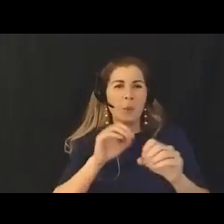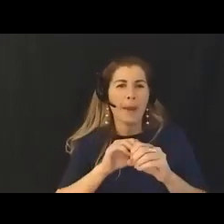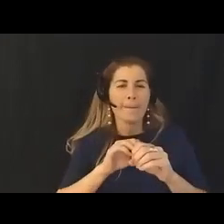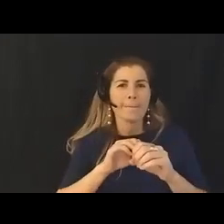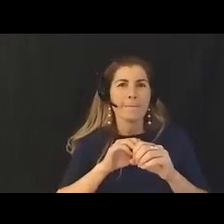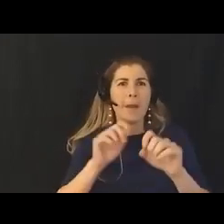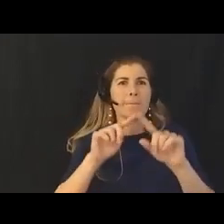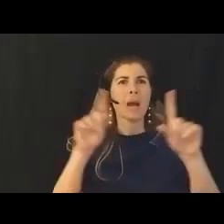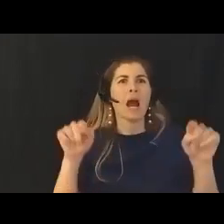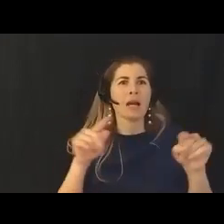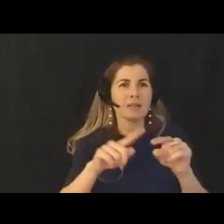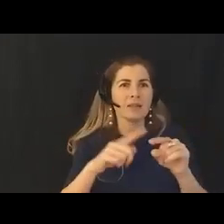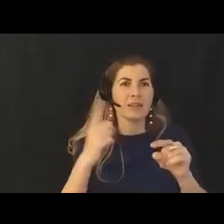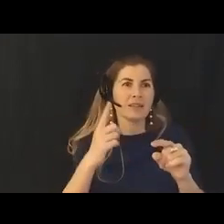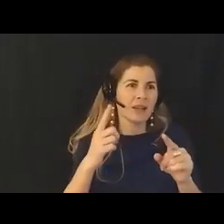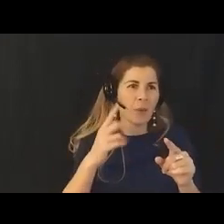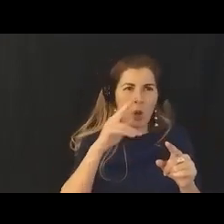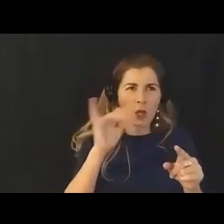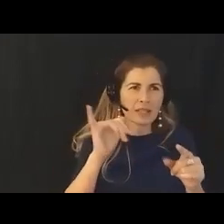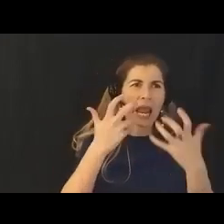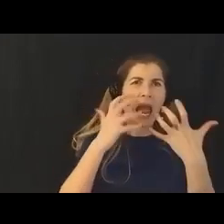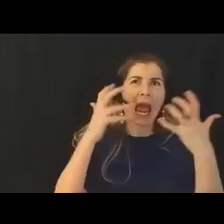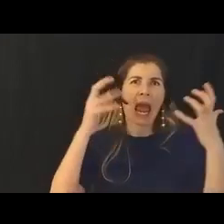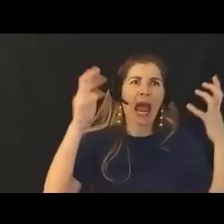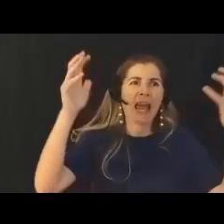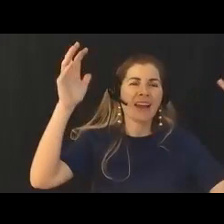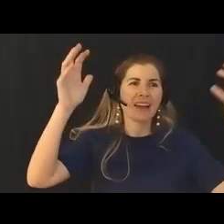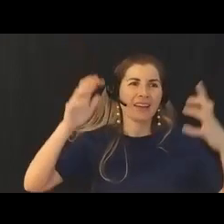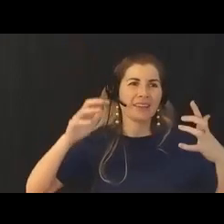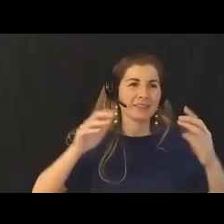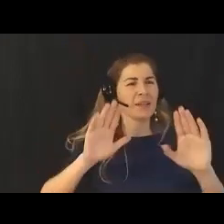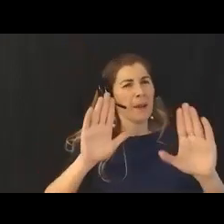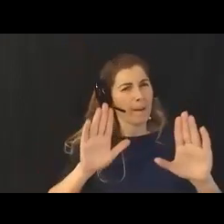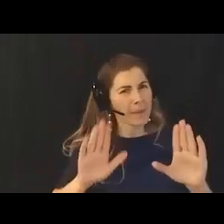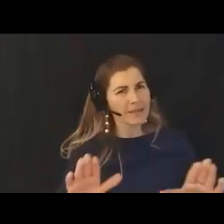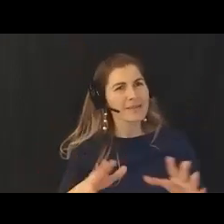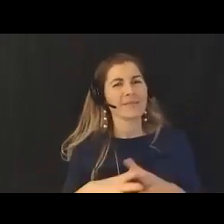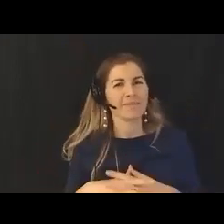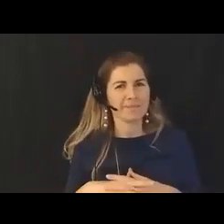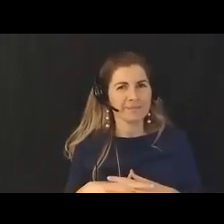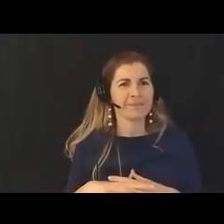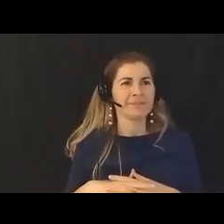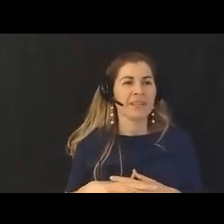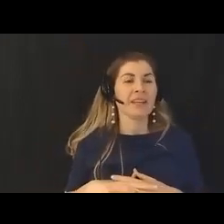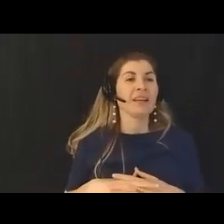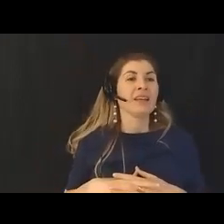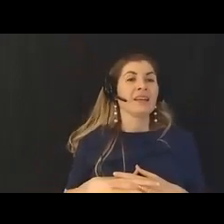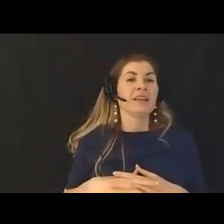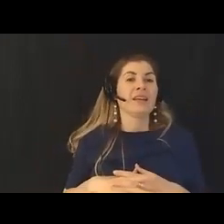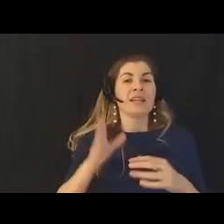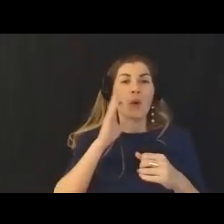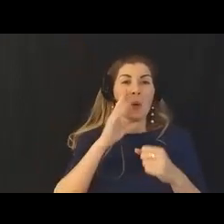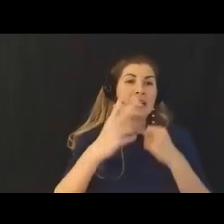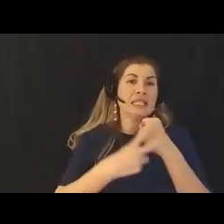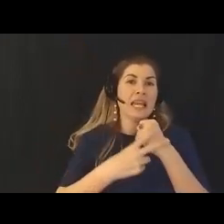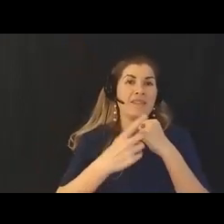and somebody who looks like they're screaming. Amazing. All right, so I'm gonna save this so we can have it